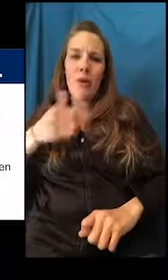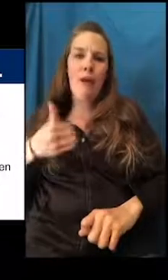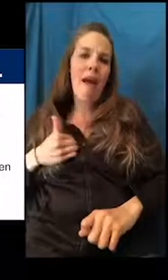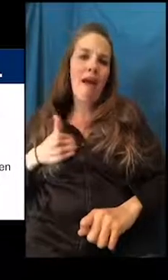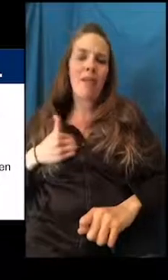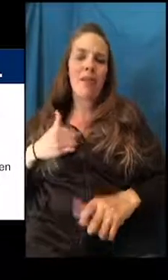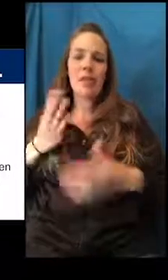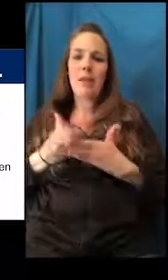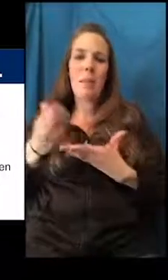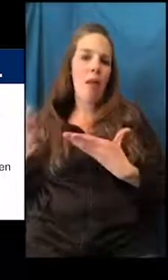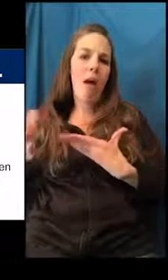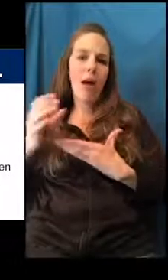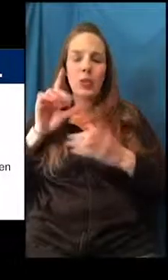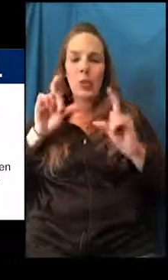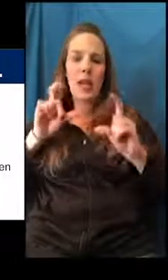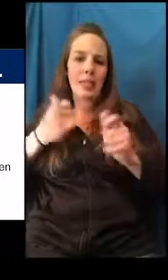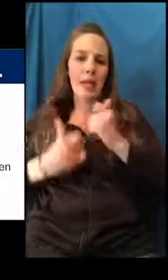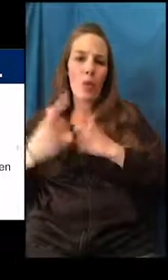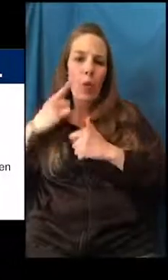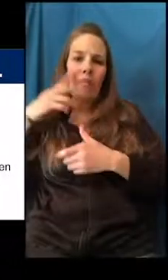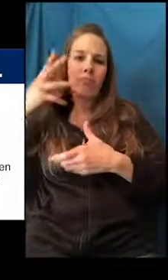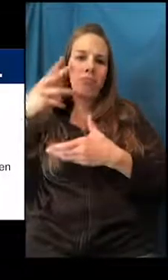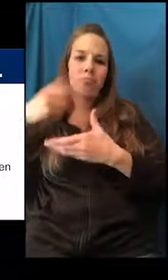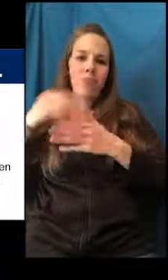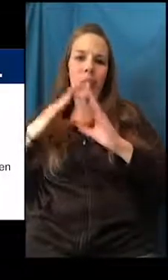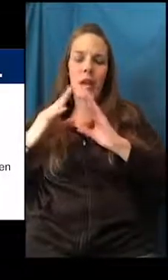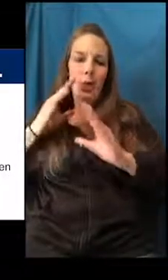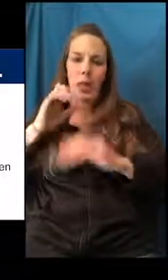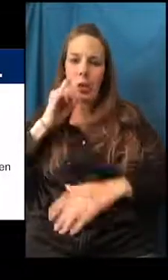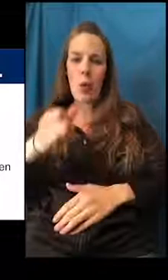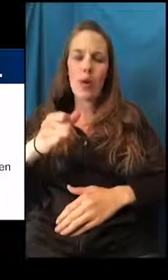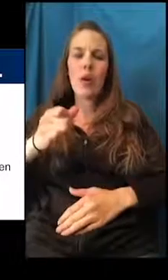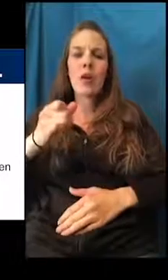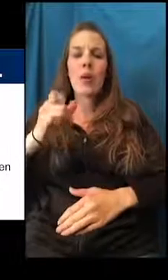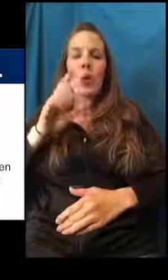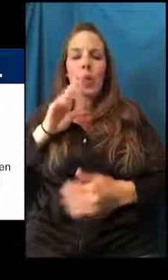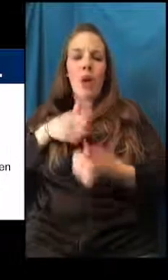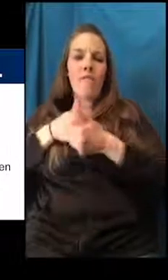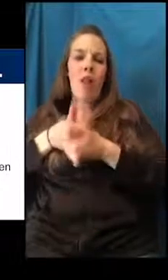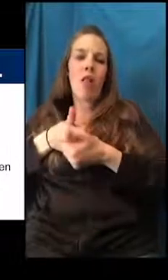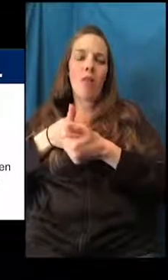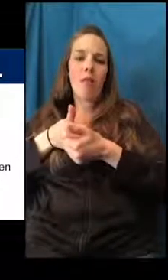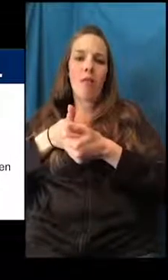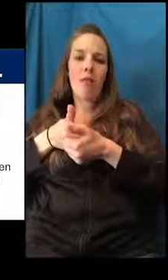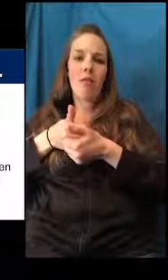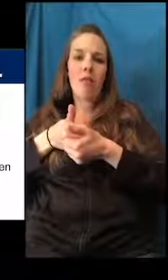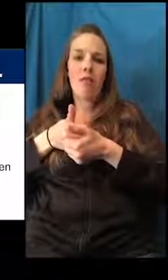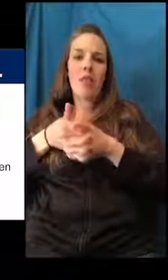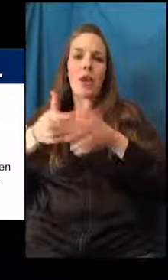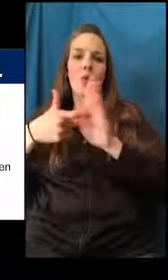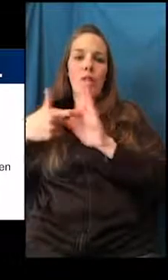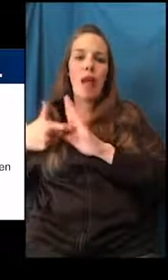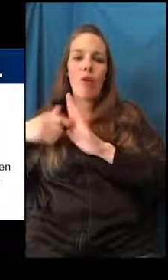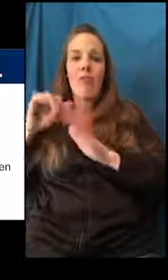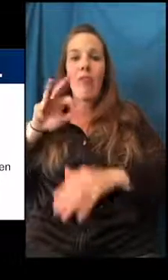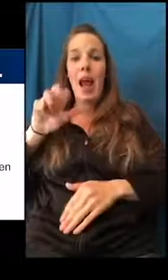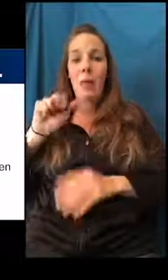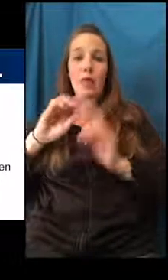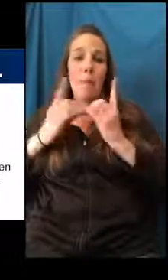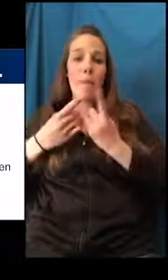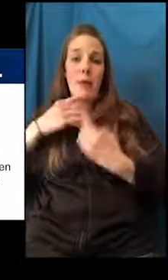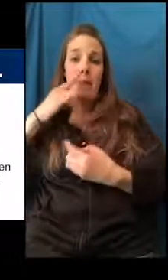supplies to test everybody in the community. So we're pretty much following the criteria that the Iowa Department of Public Health laid out